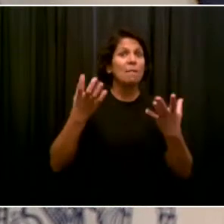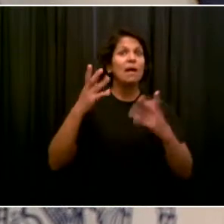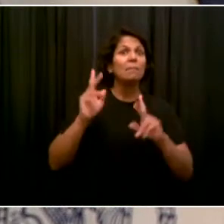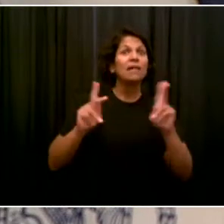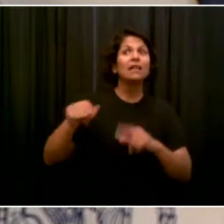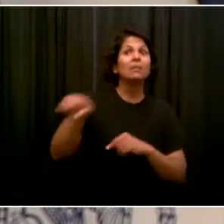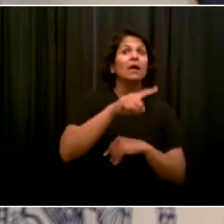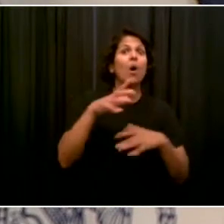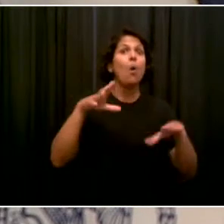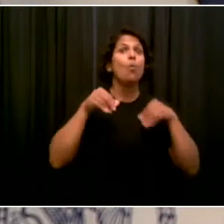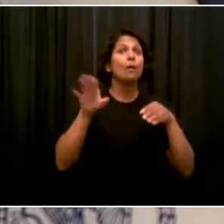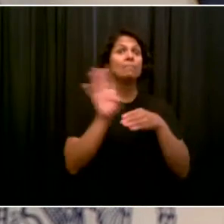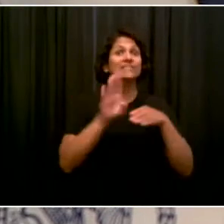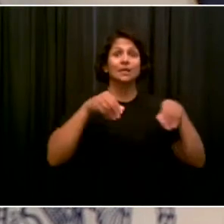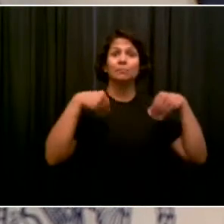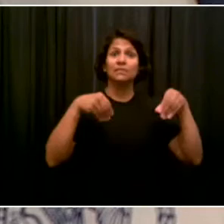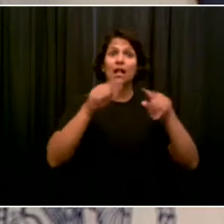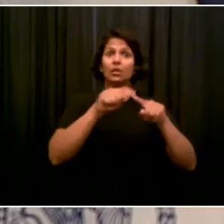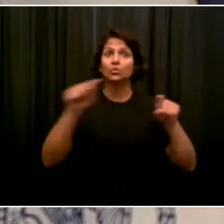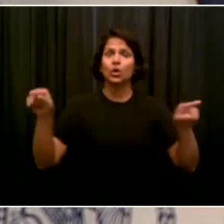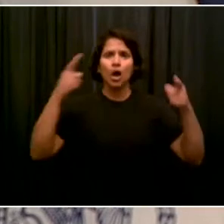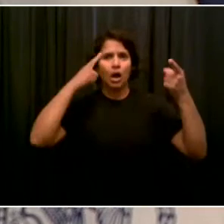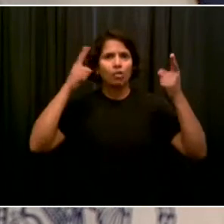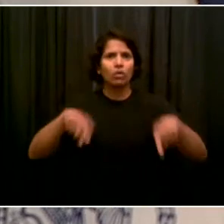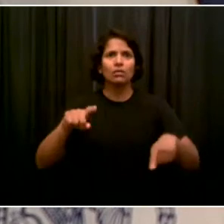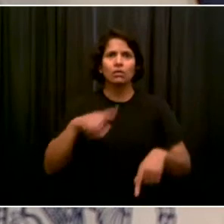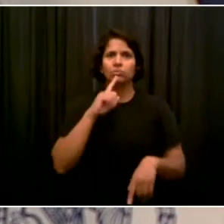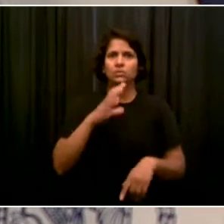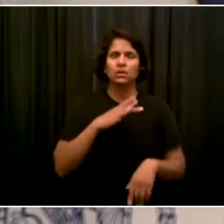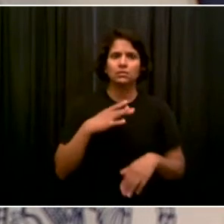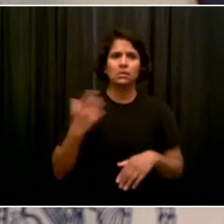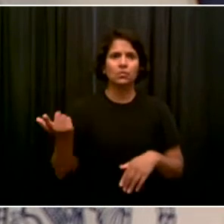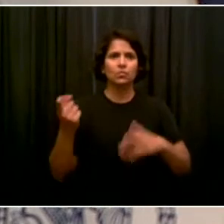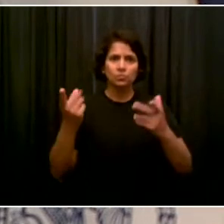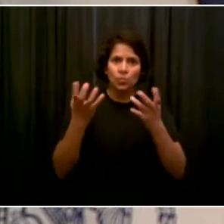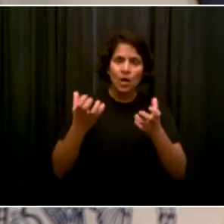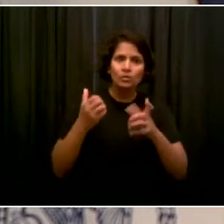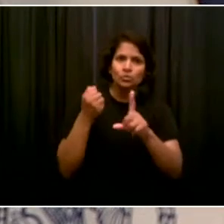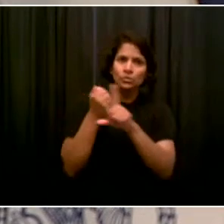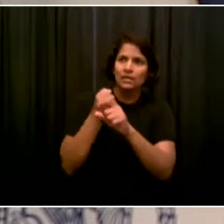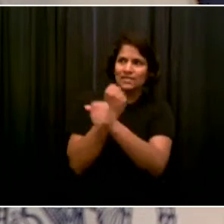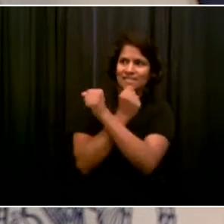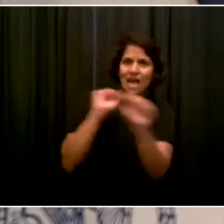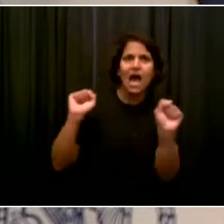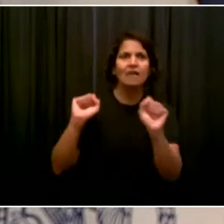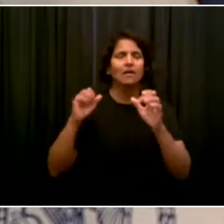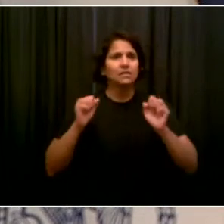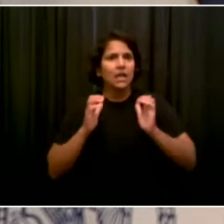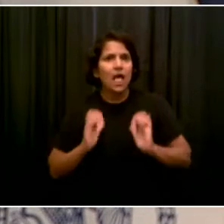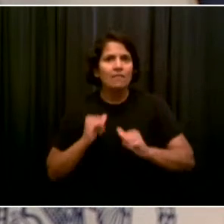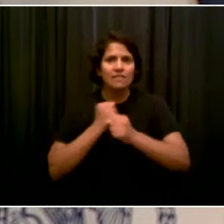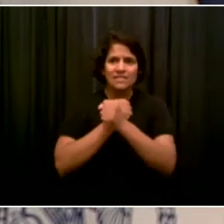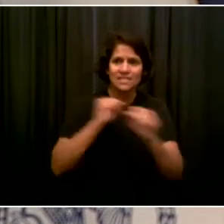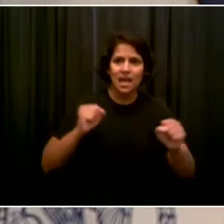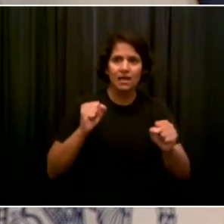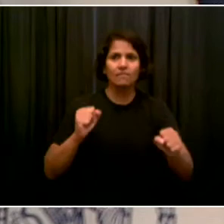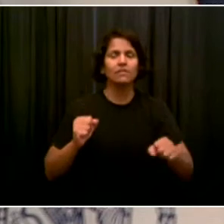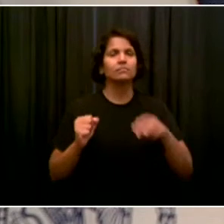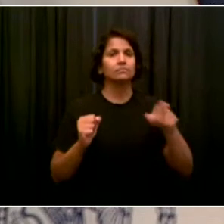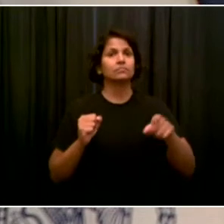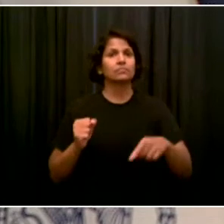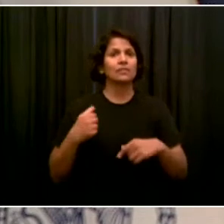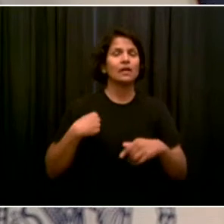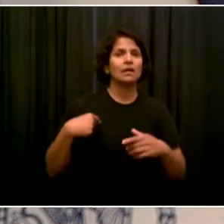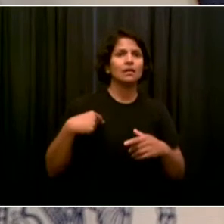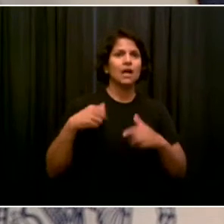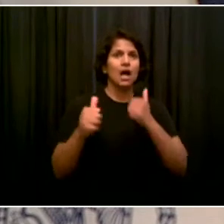environment for their employees. They want a safe environment for their customers. They don't want people to have to worry. And yes,